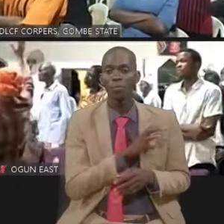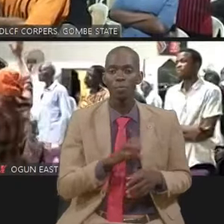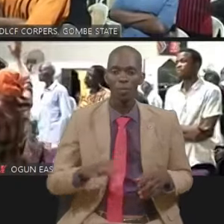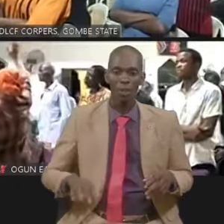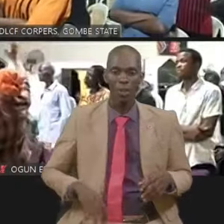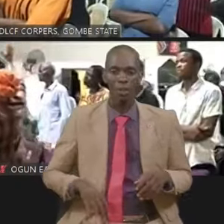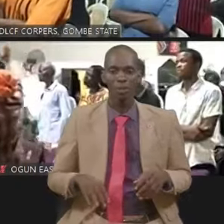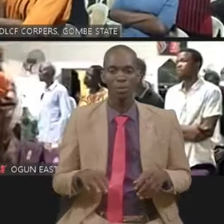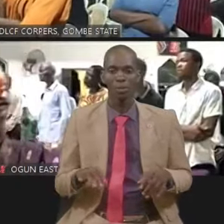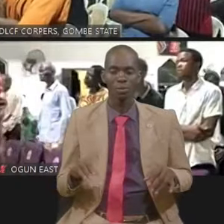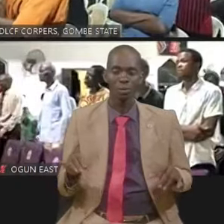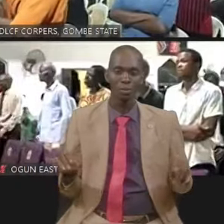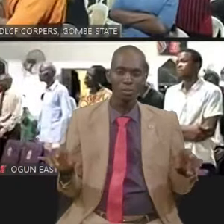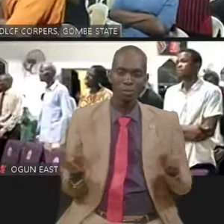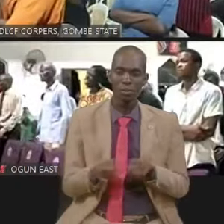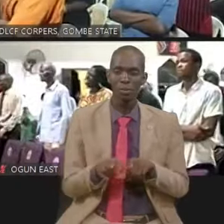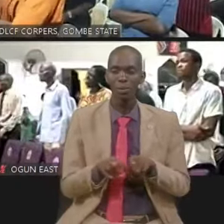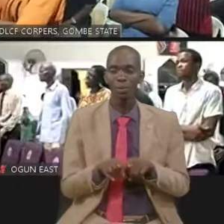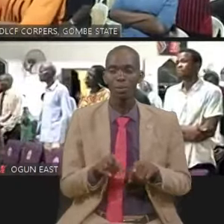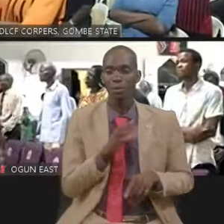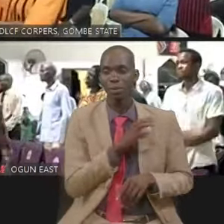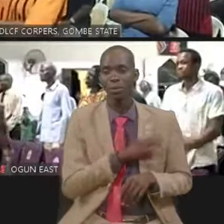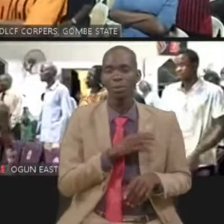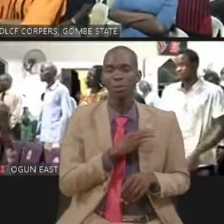Christ-likeness is your focus.